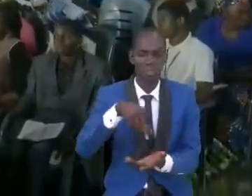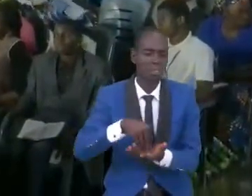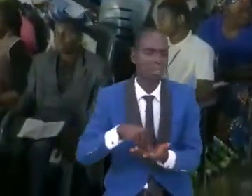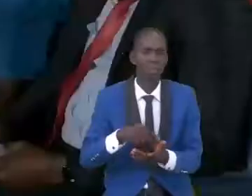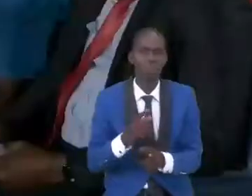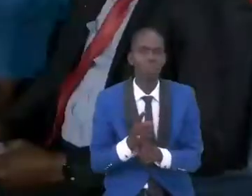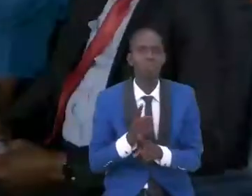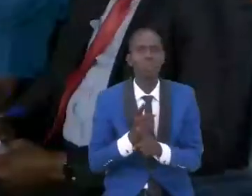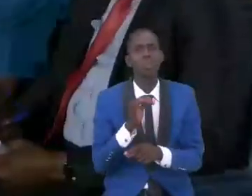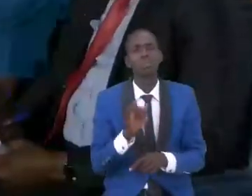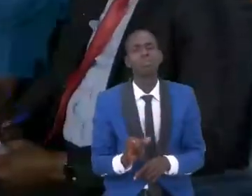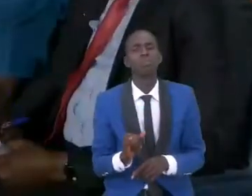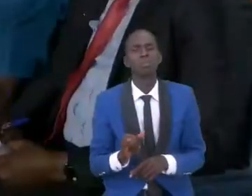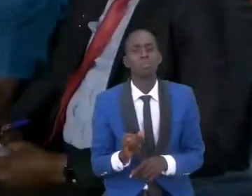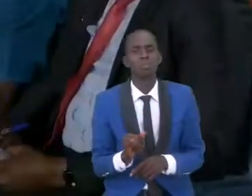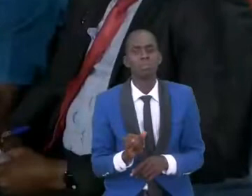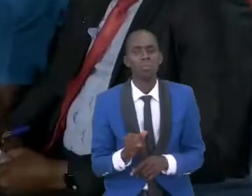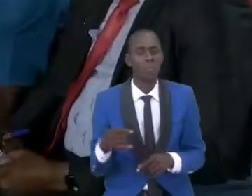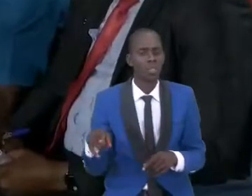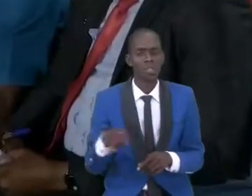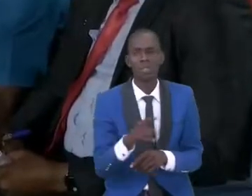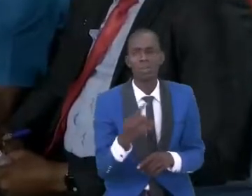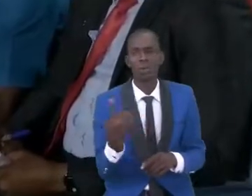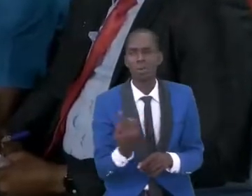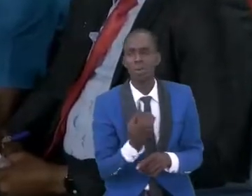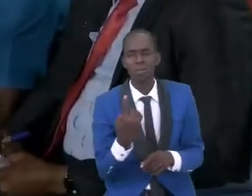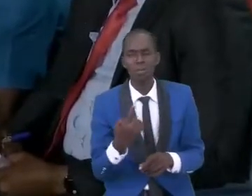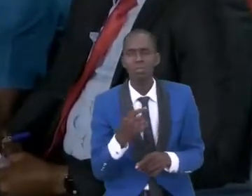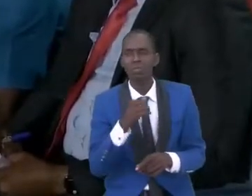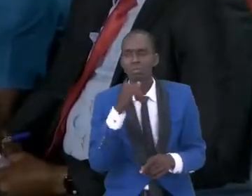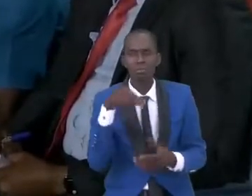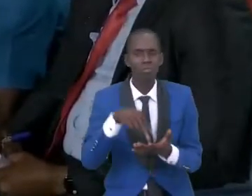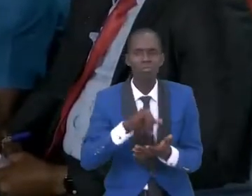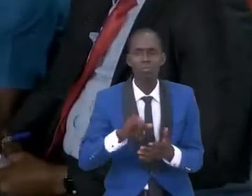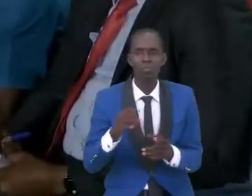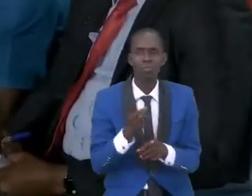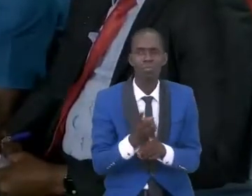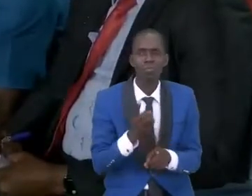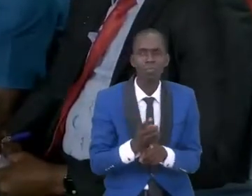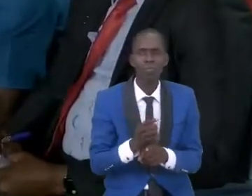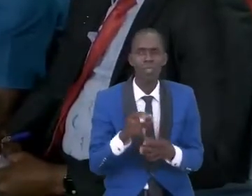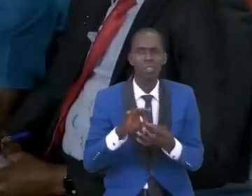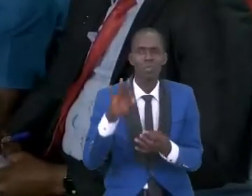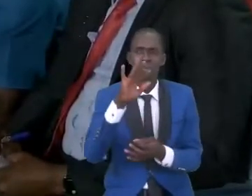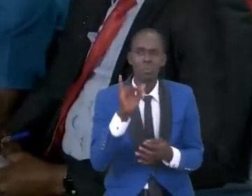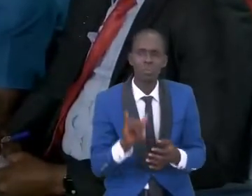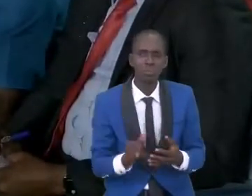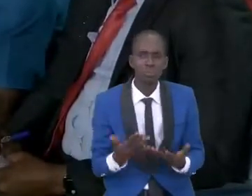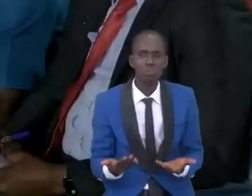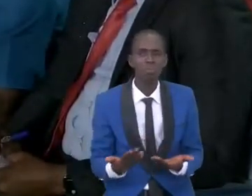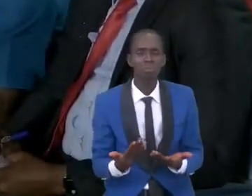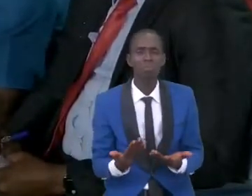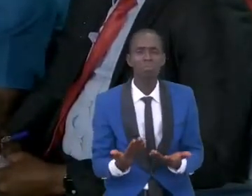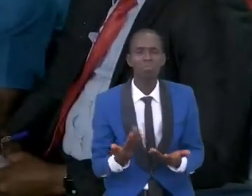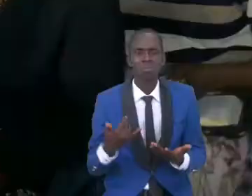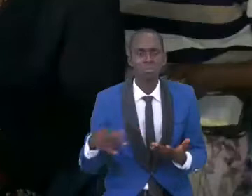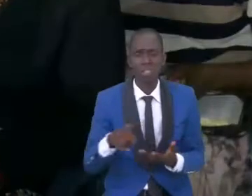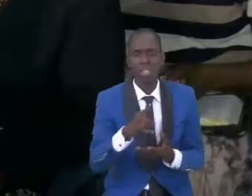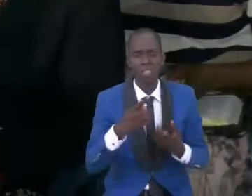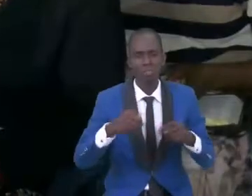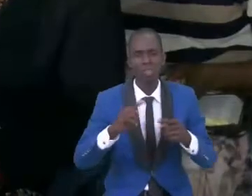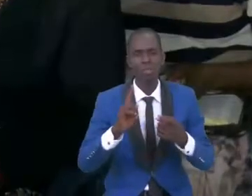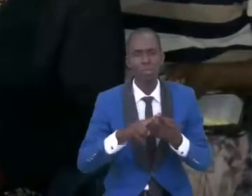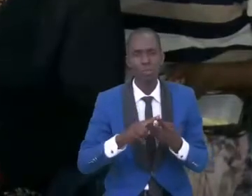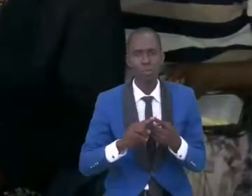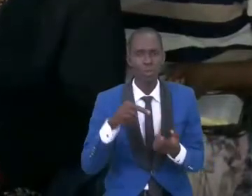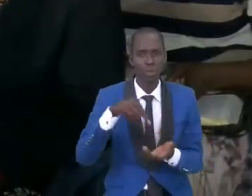morally. They wobble, they cannot stand right spiritually. They try to get up,